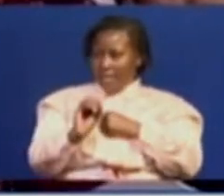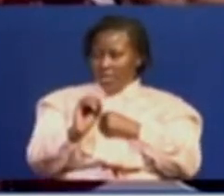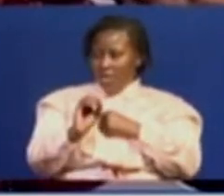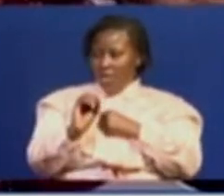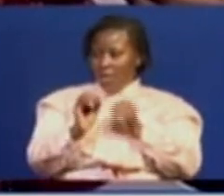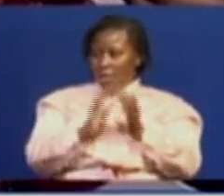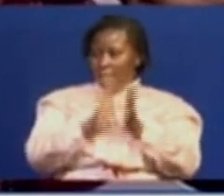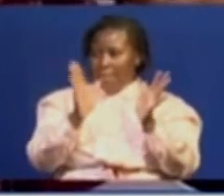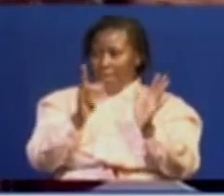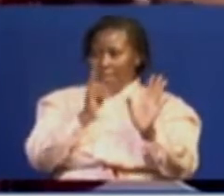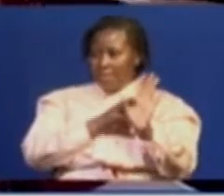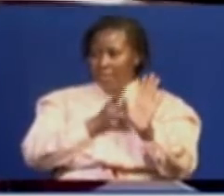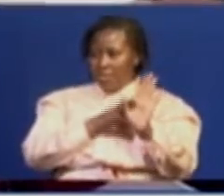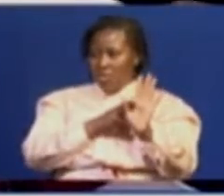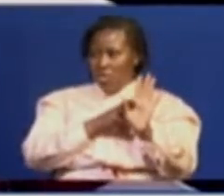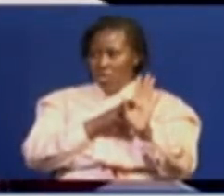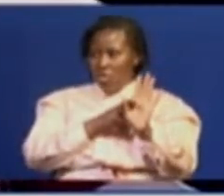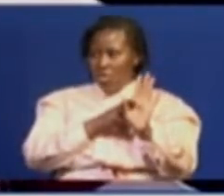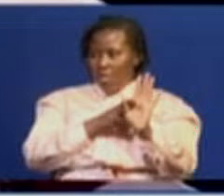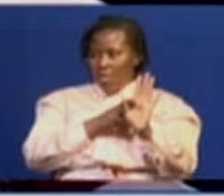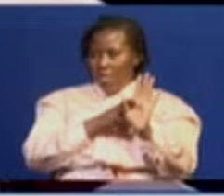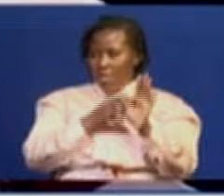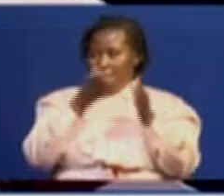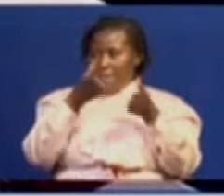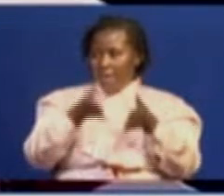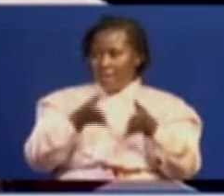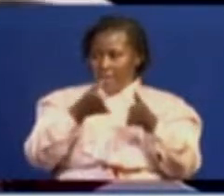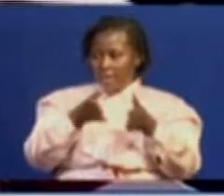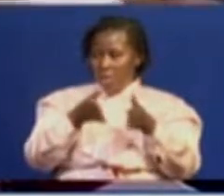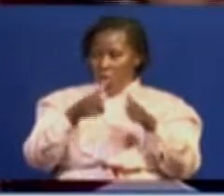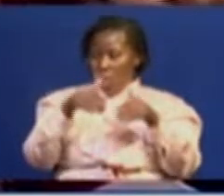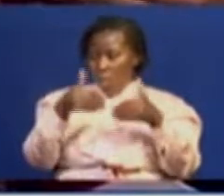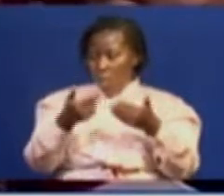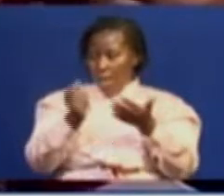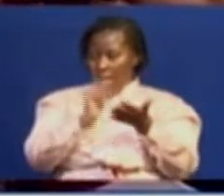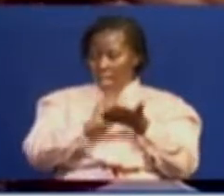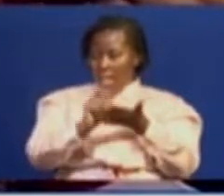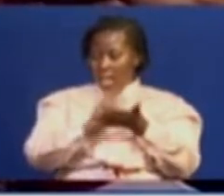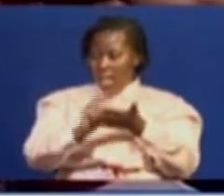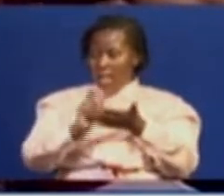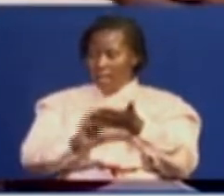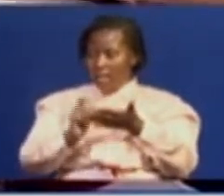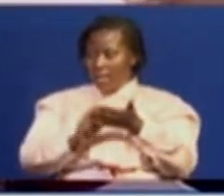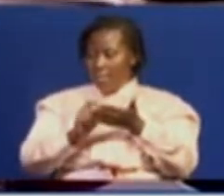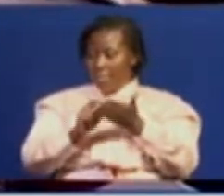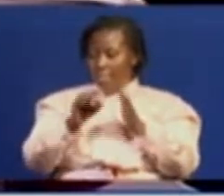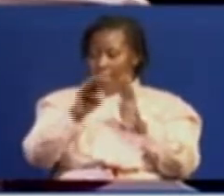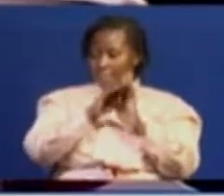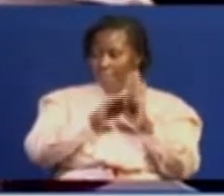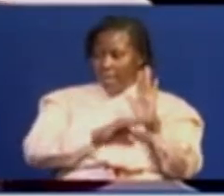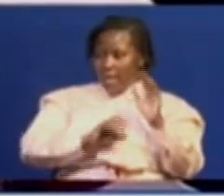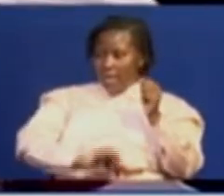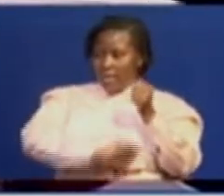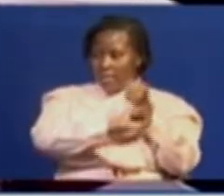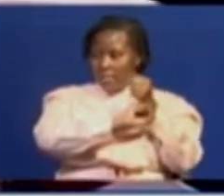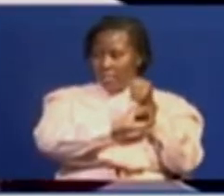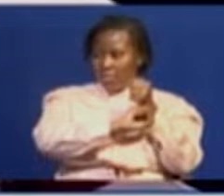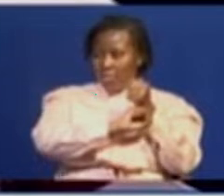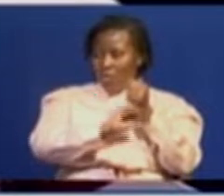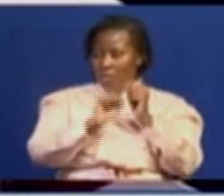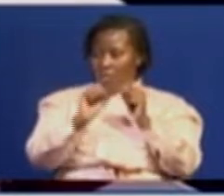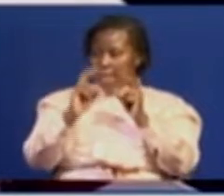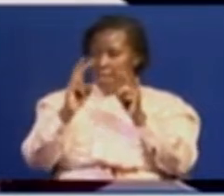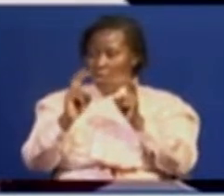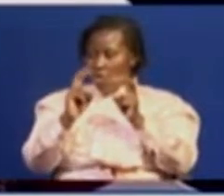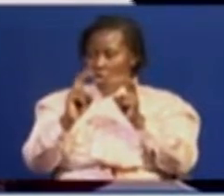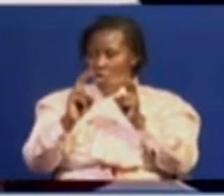85% of the public participants presented oral and written memorandums in support